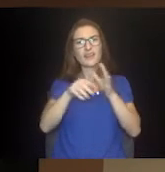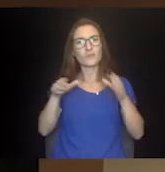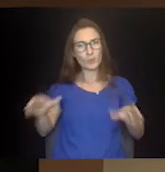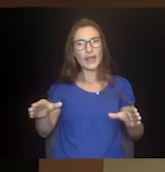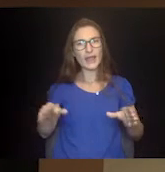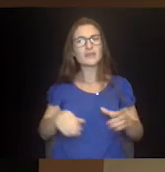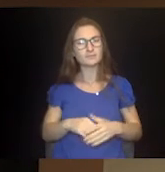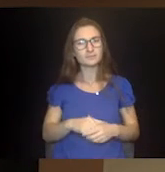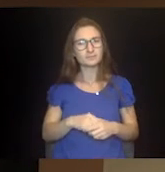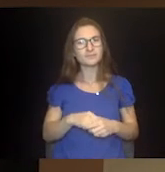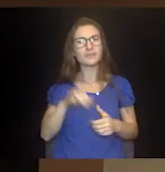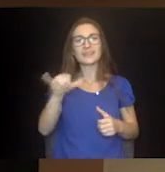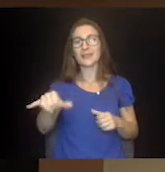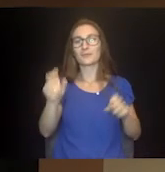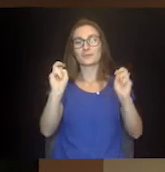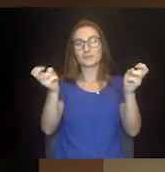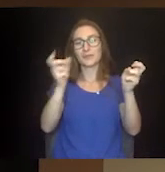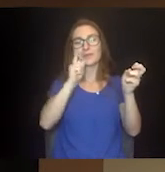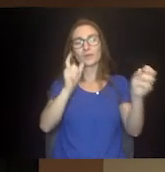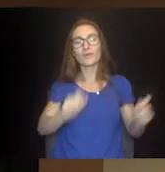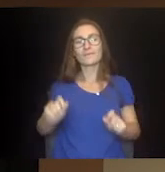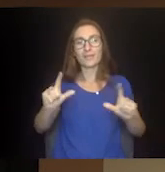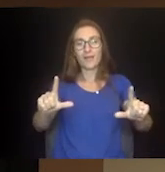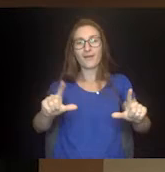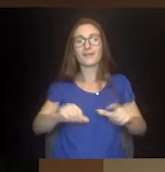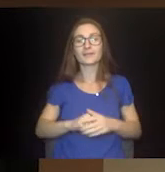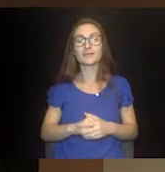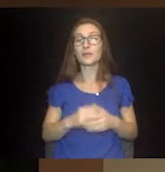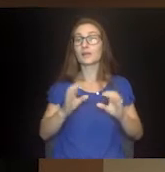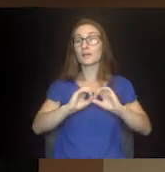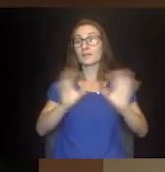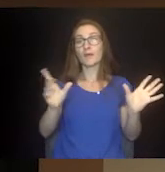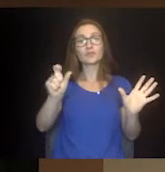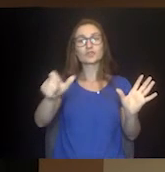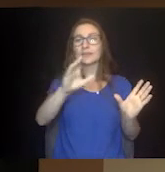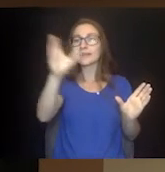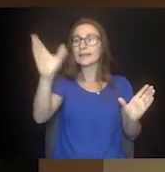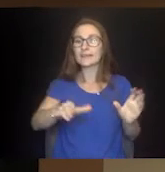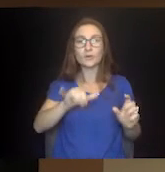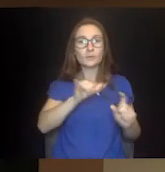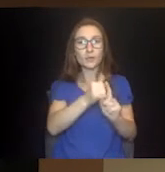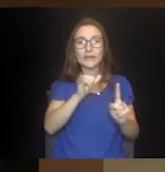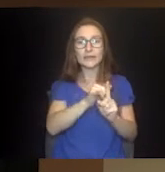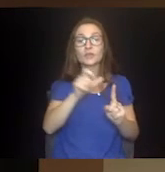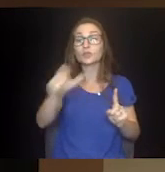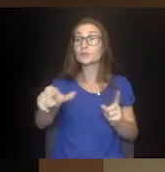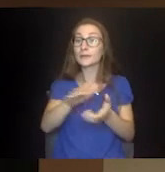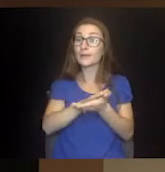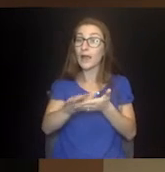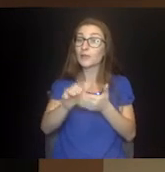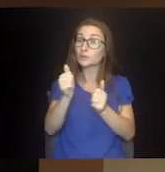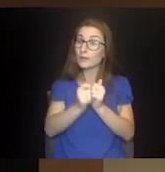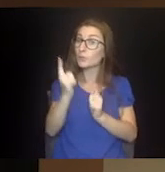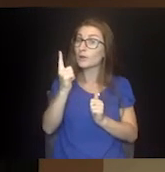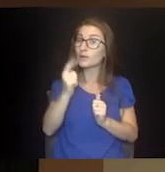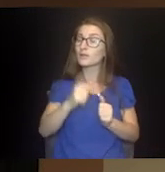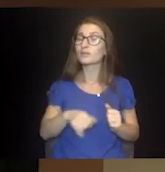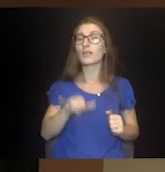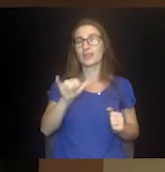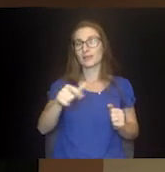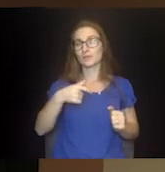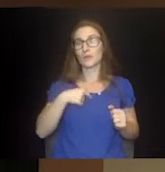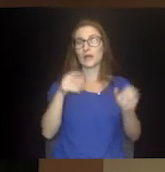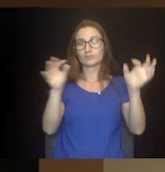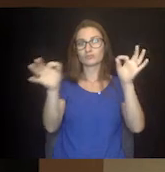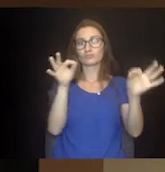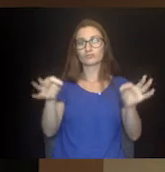affect a person in a bad way, because that was the topic for the vlog. And obviously you should never bully, you should be kind to everybody, and that's what